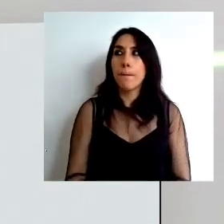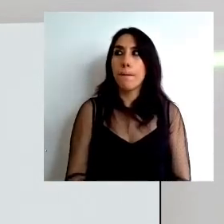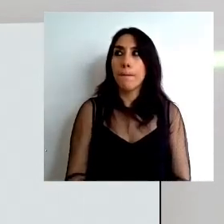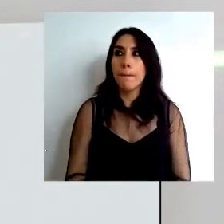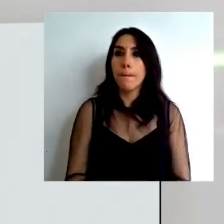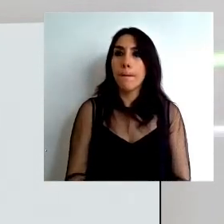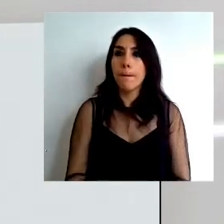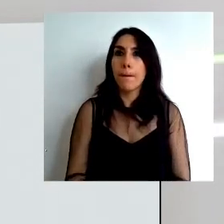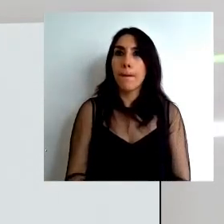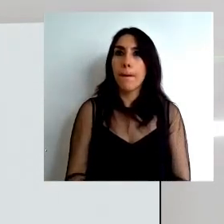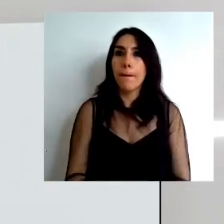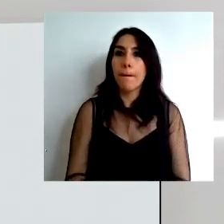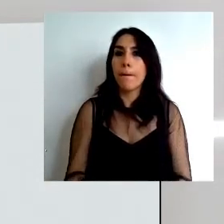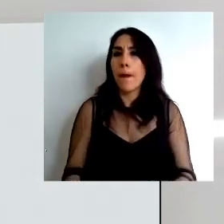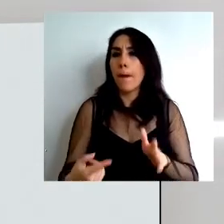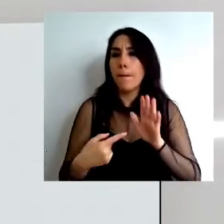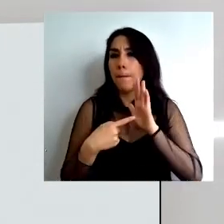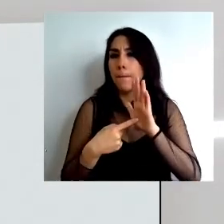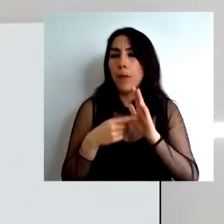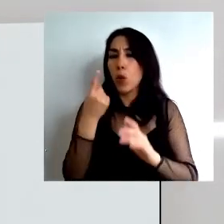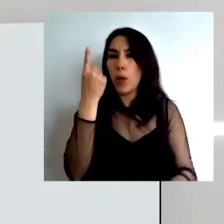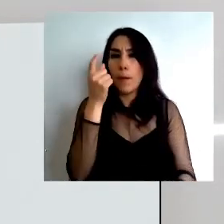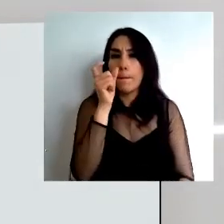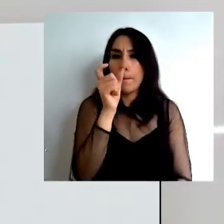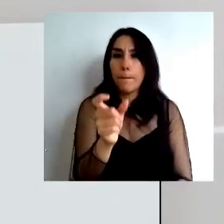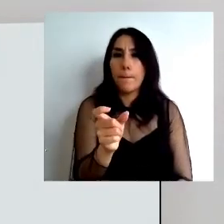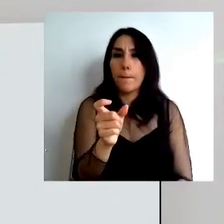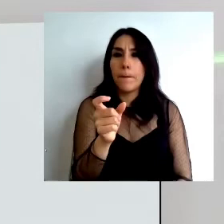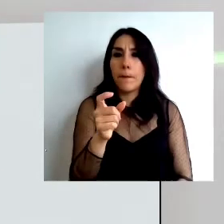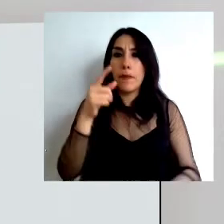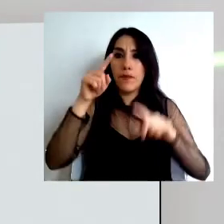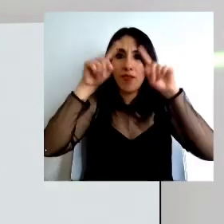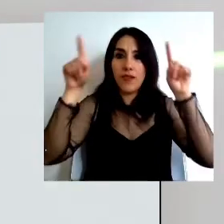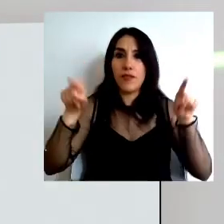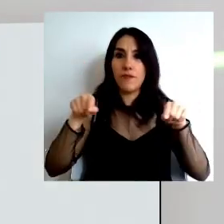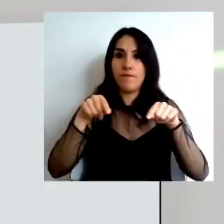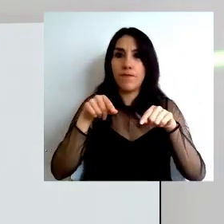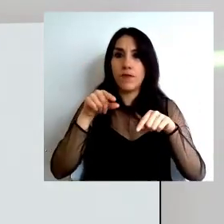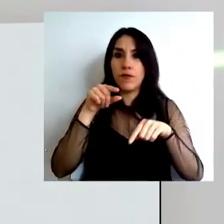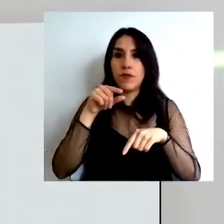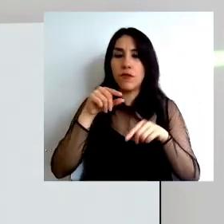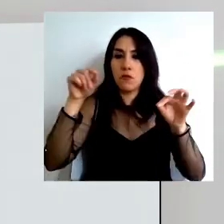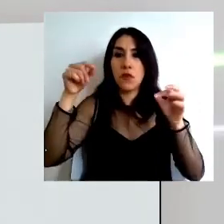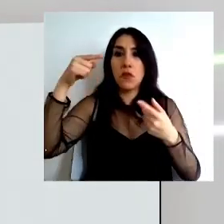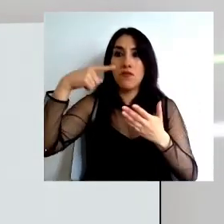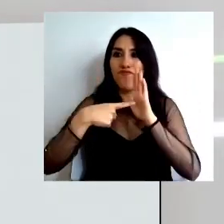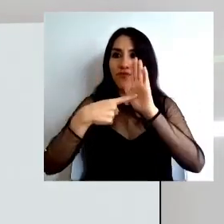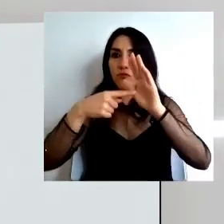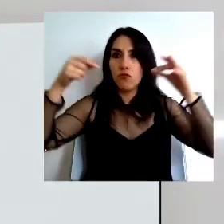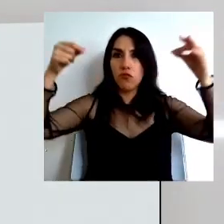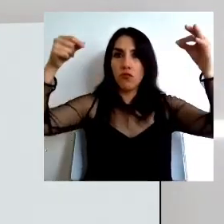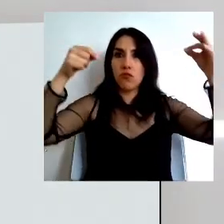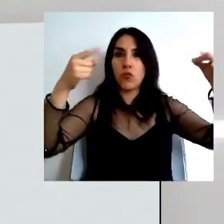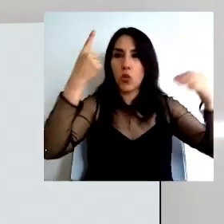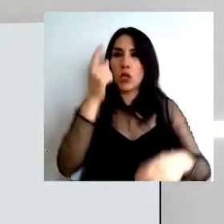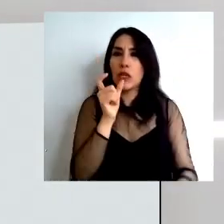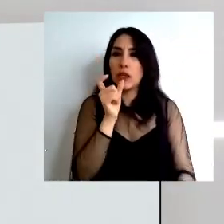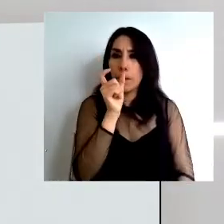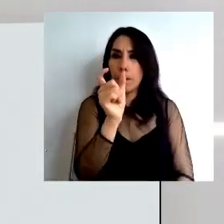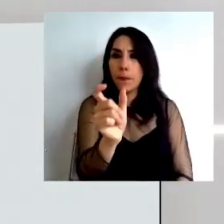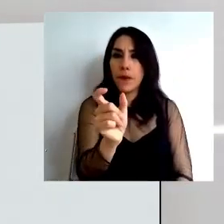think it's maybe it's an answer for this former question about direct and indirect